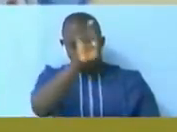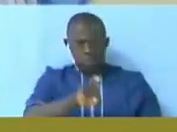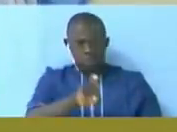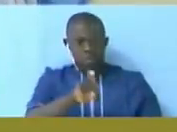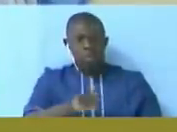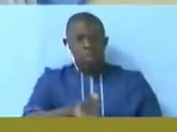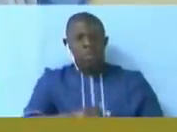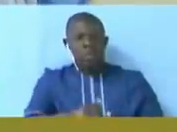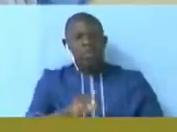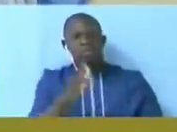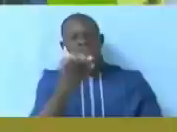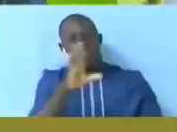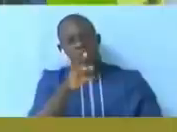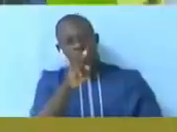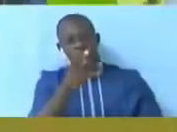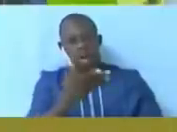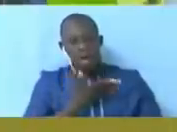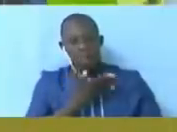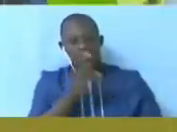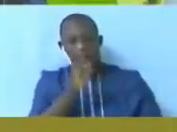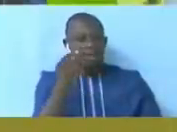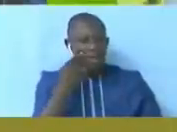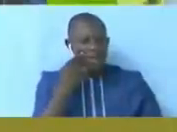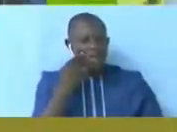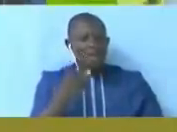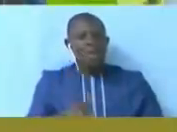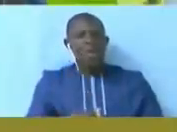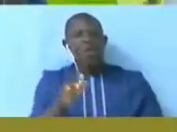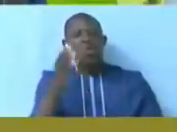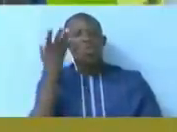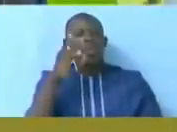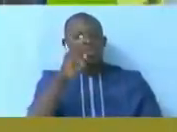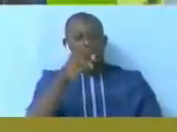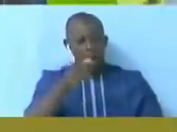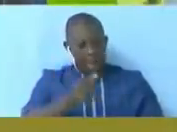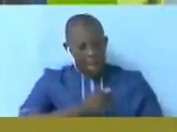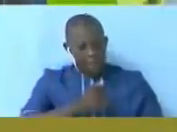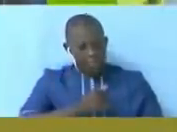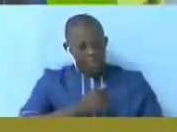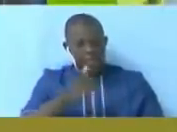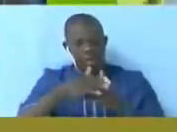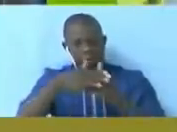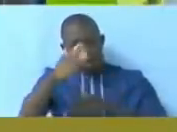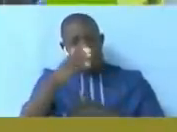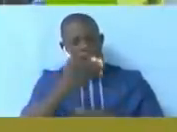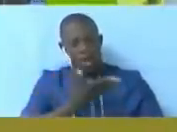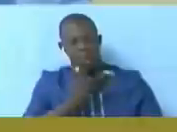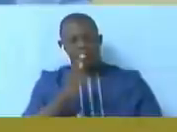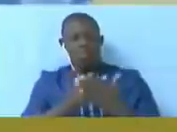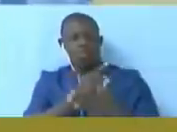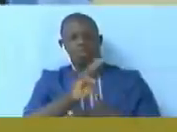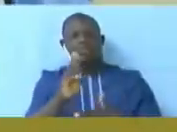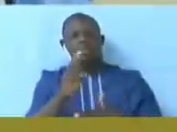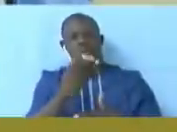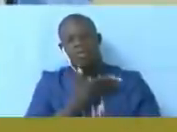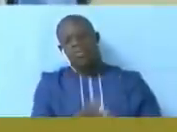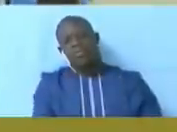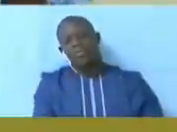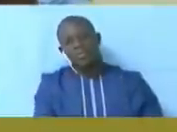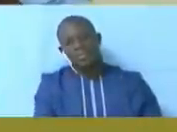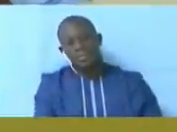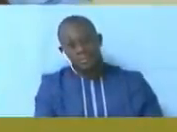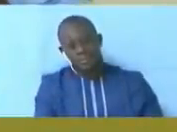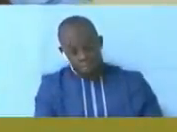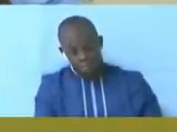trop. The only question I have for you is whether there was a particular day that day you were very scared